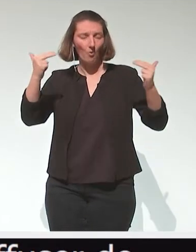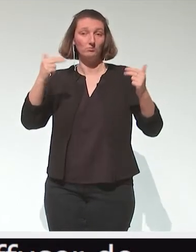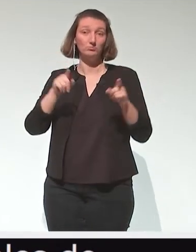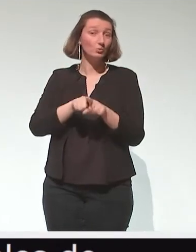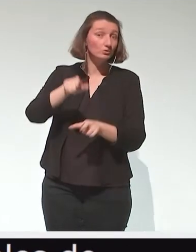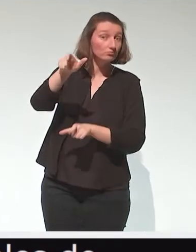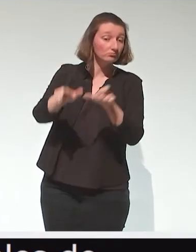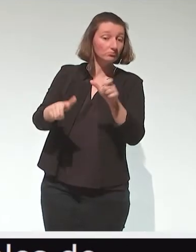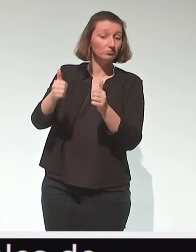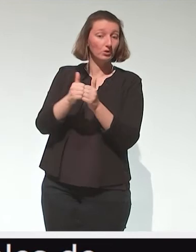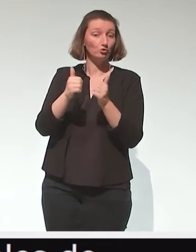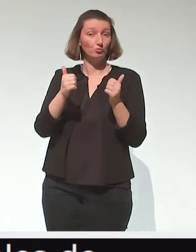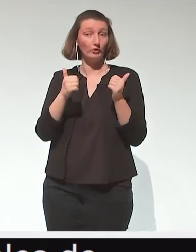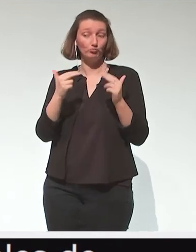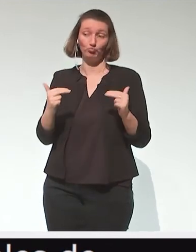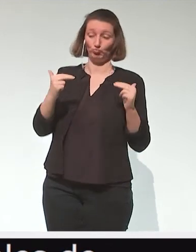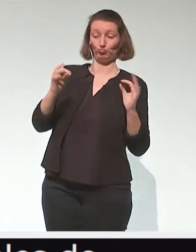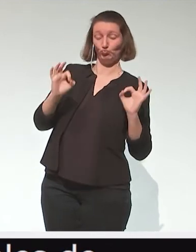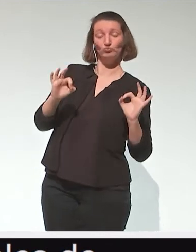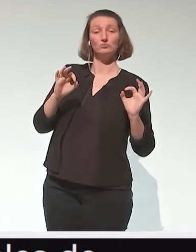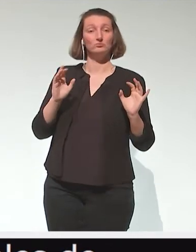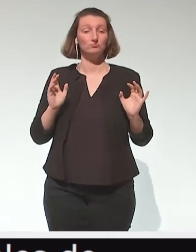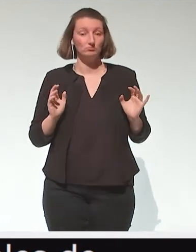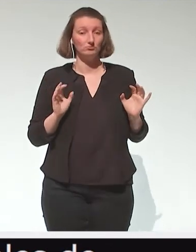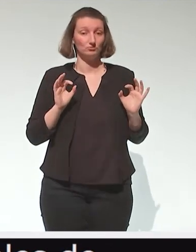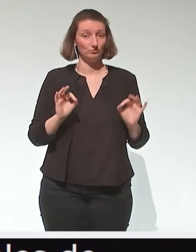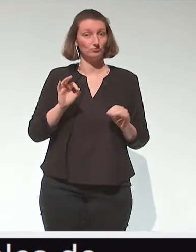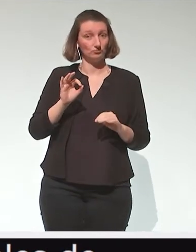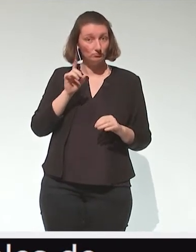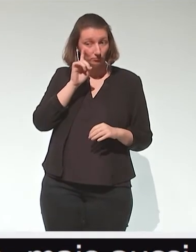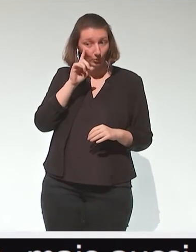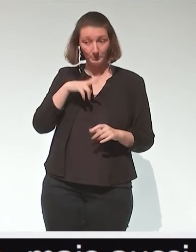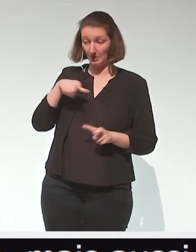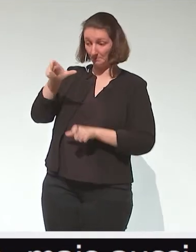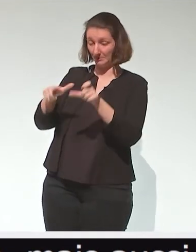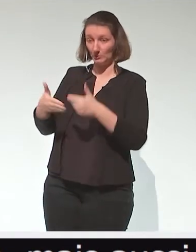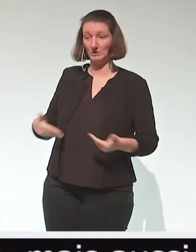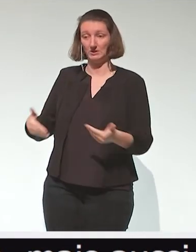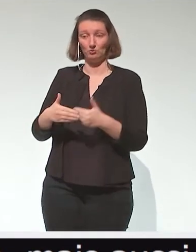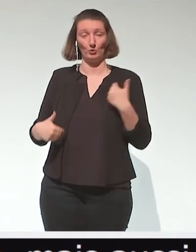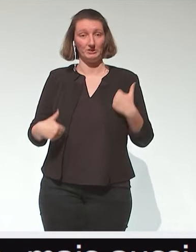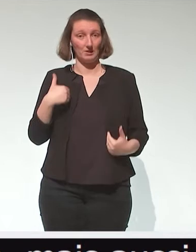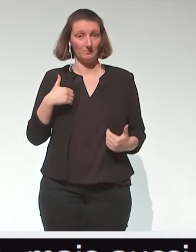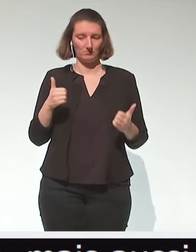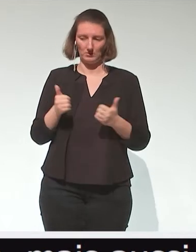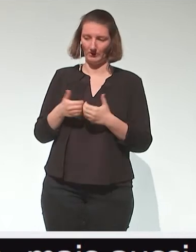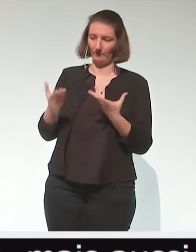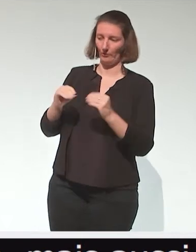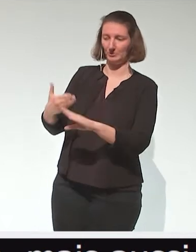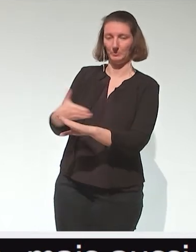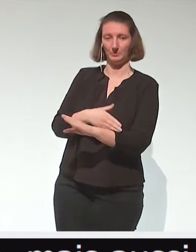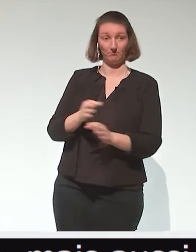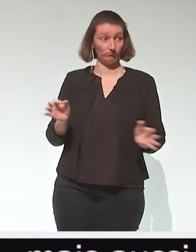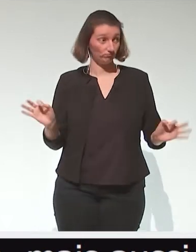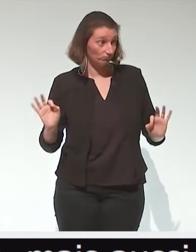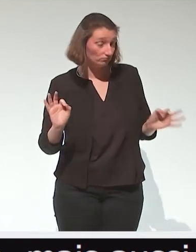no higher education, but still looking for a job. And there are dedicated to have a job